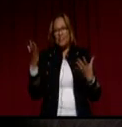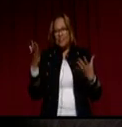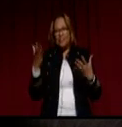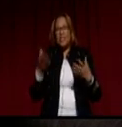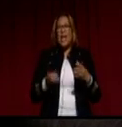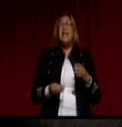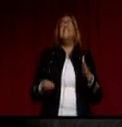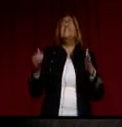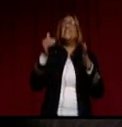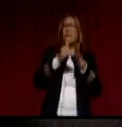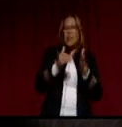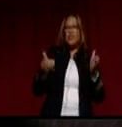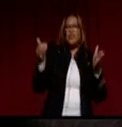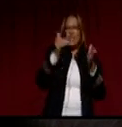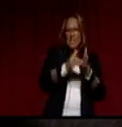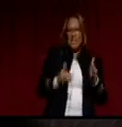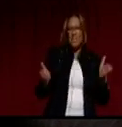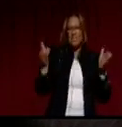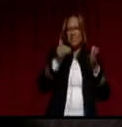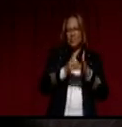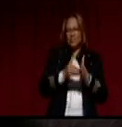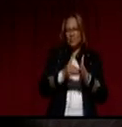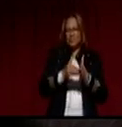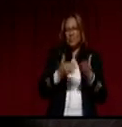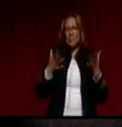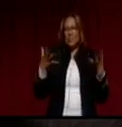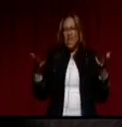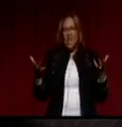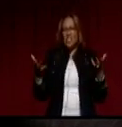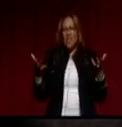to reproduce itself. And so,